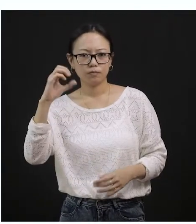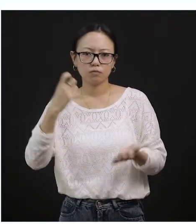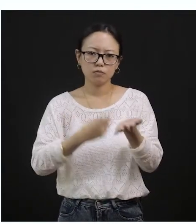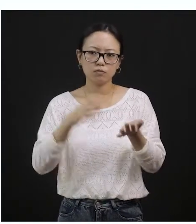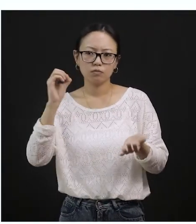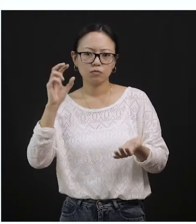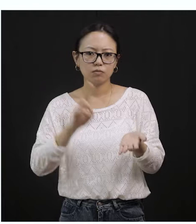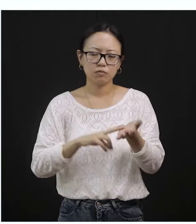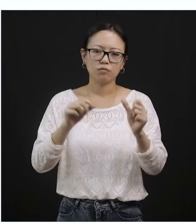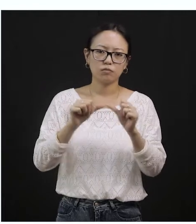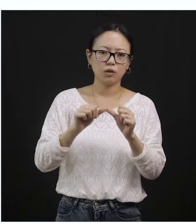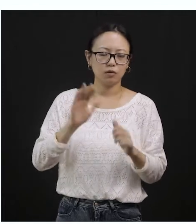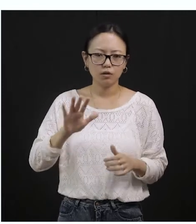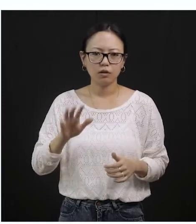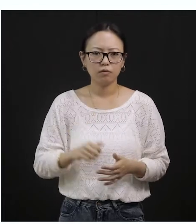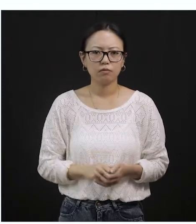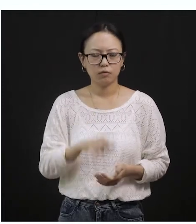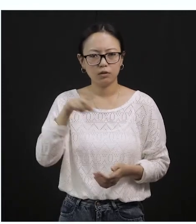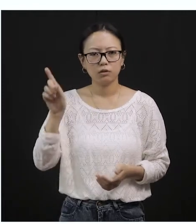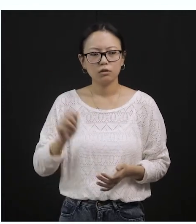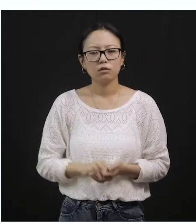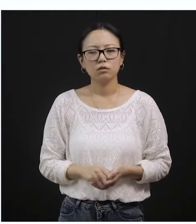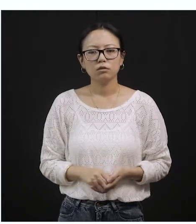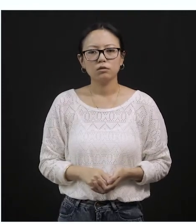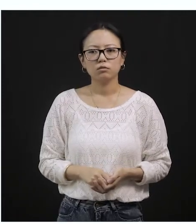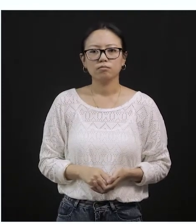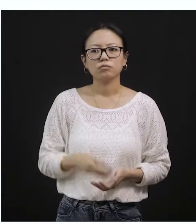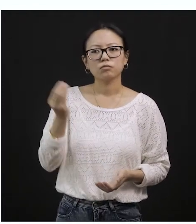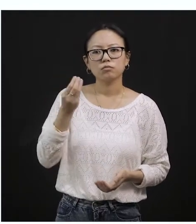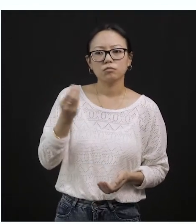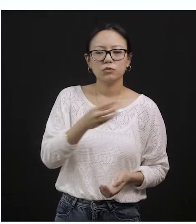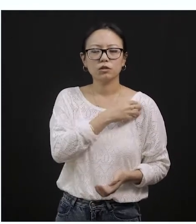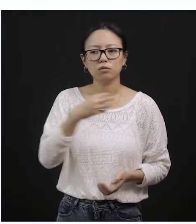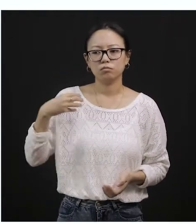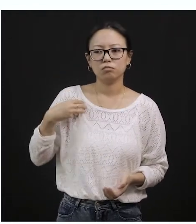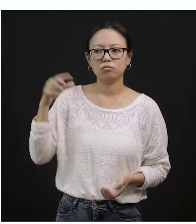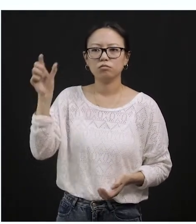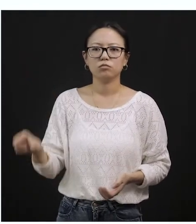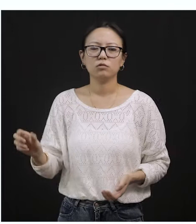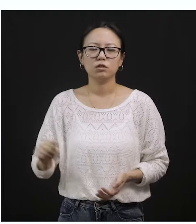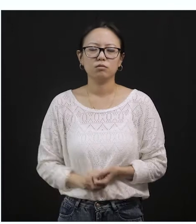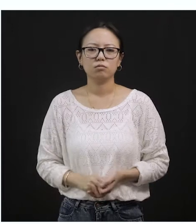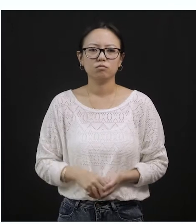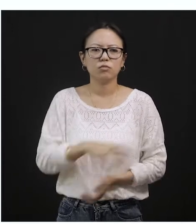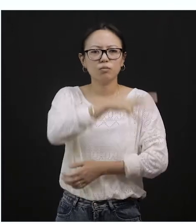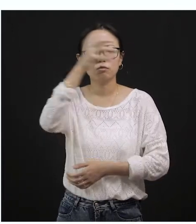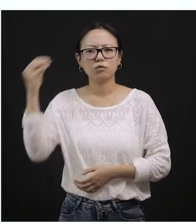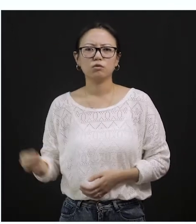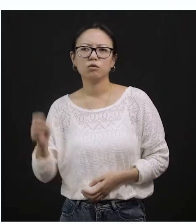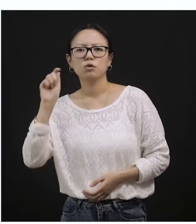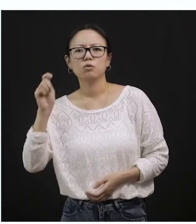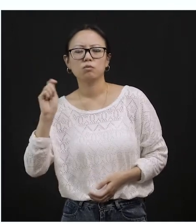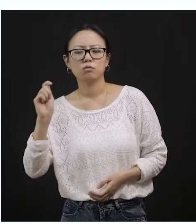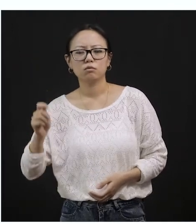know that the doctors, they have tried their best, and some of the doctors, they have even sacrificed their lives for us. Yes